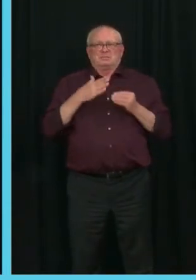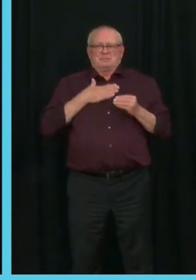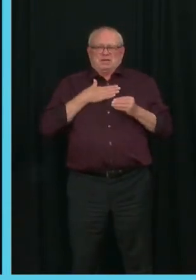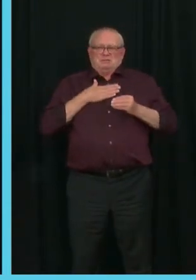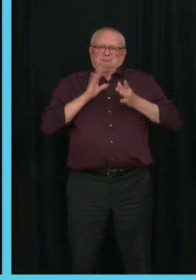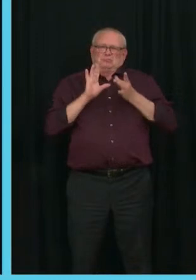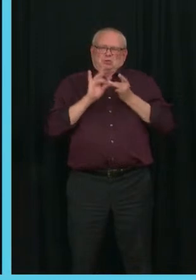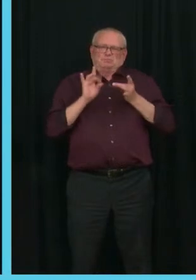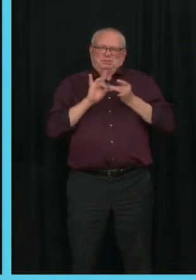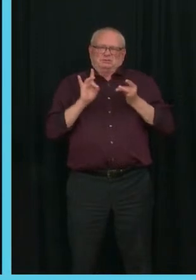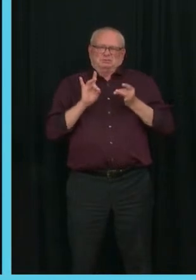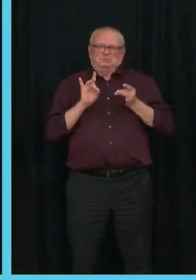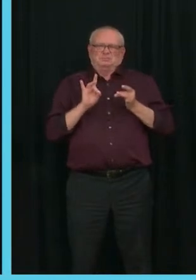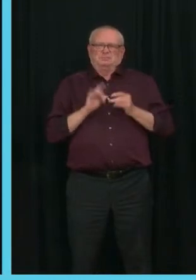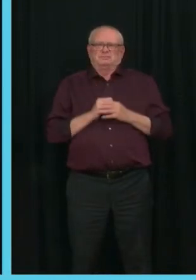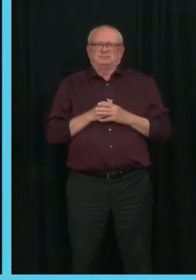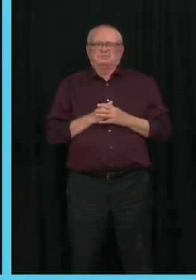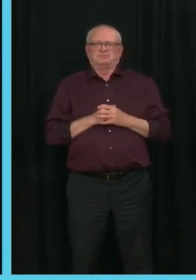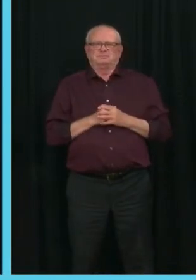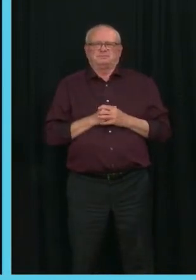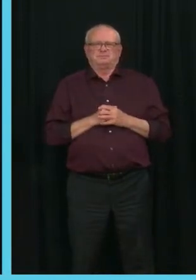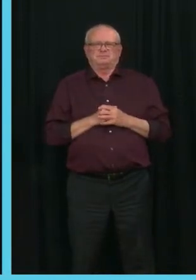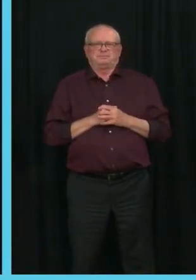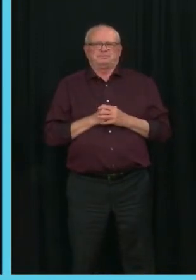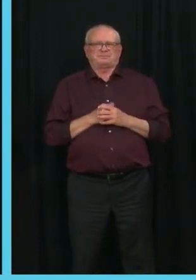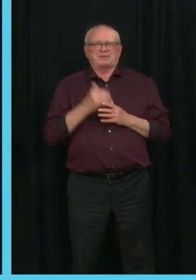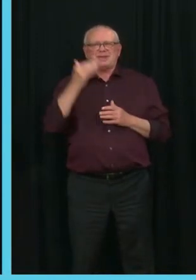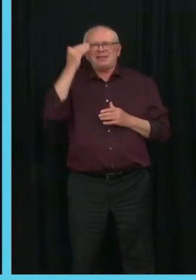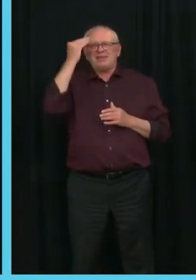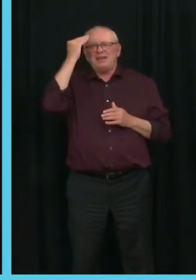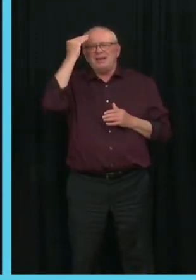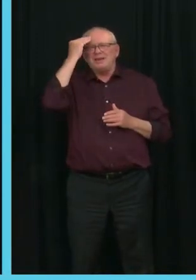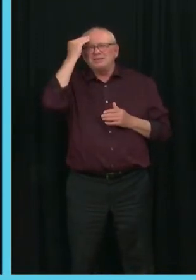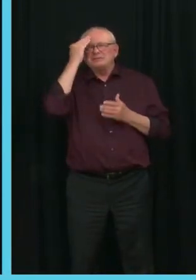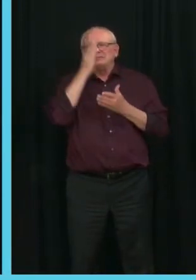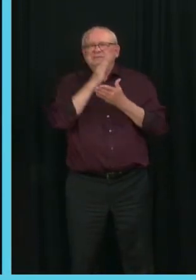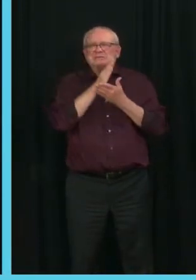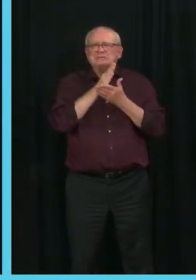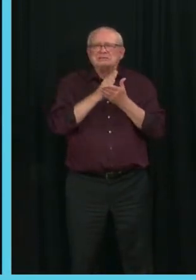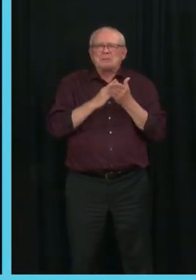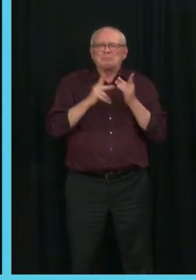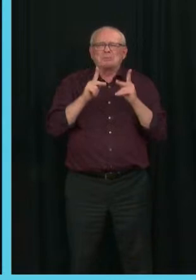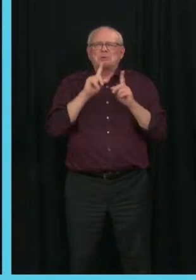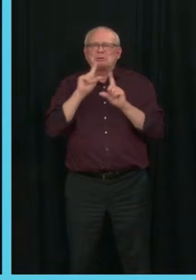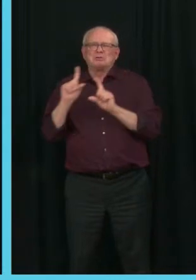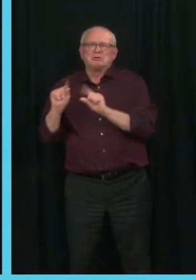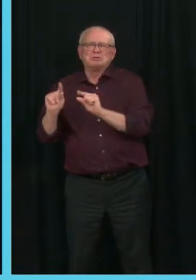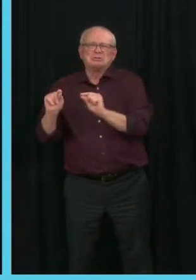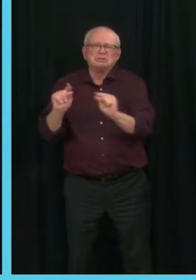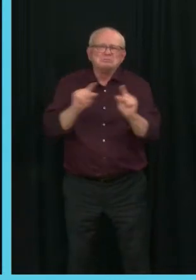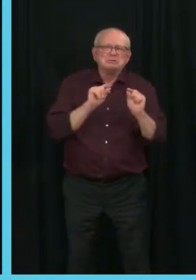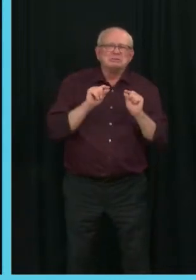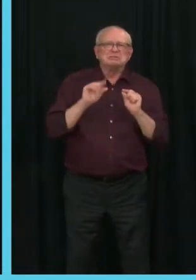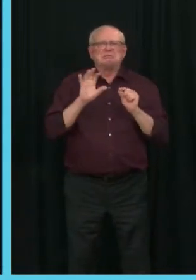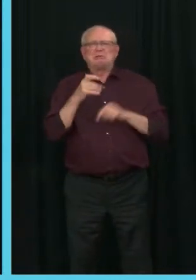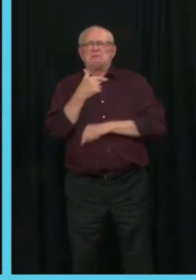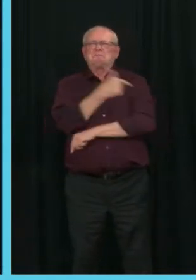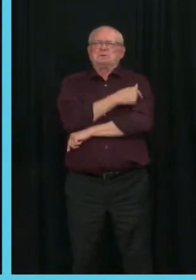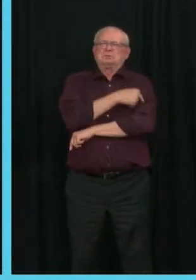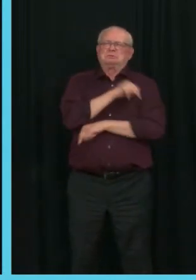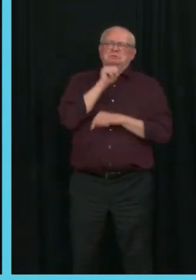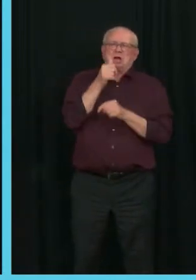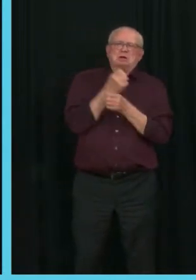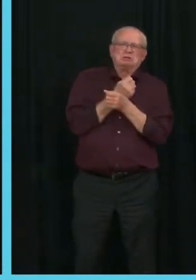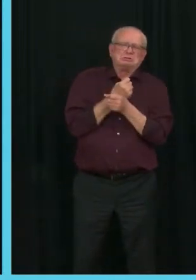some misinformation is circulating about the safety and the efficacy of these vaccines. In recent days, I had